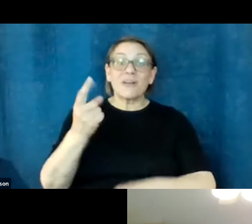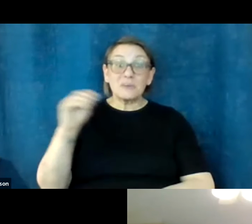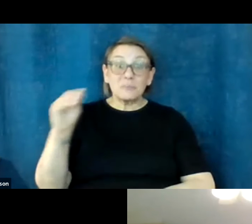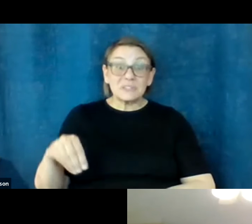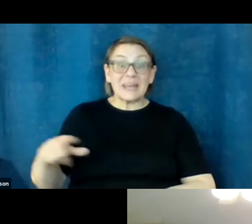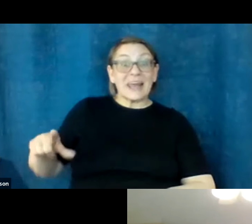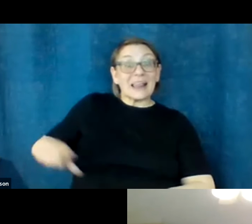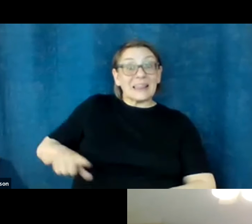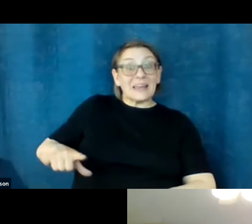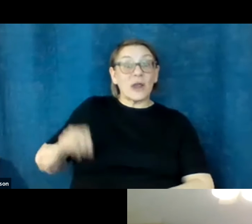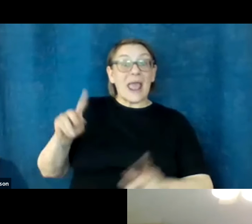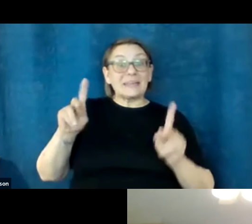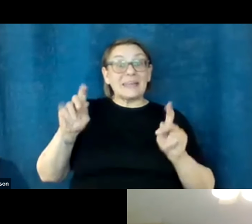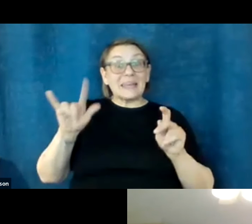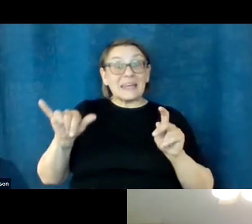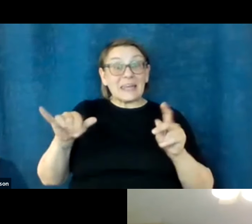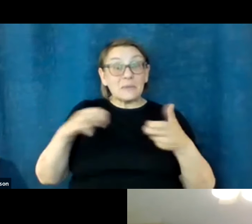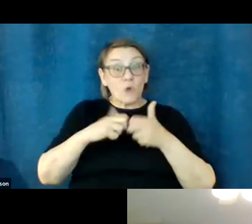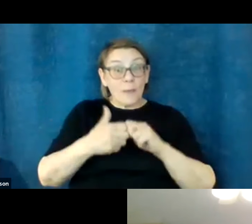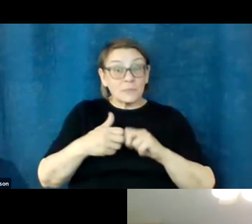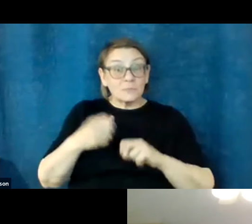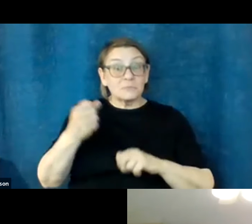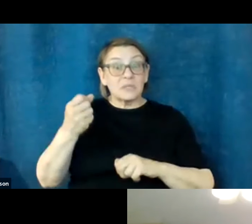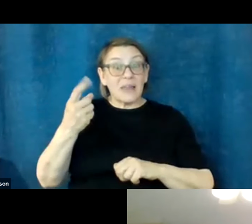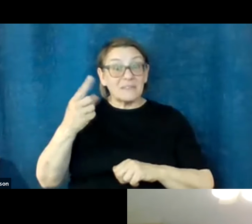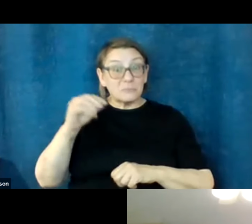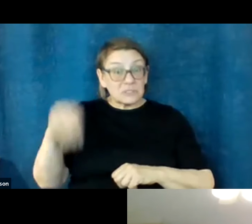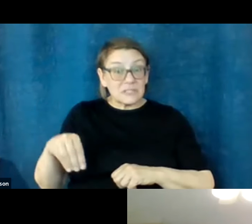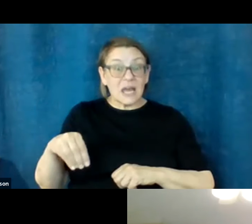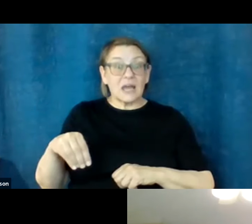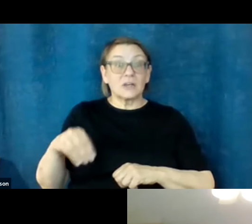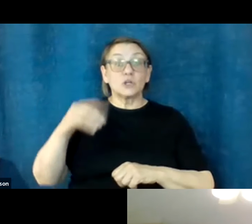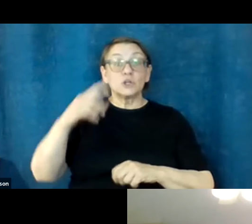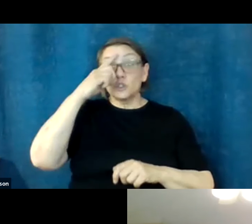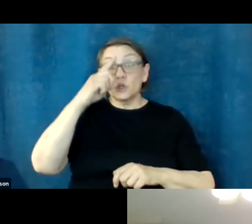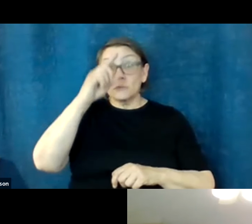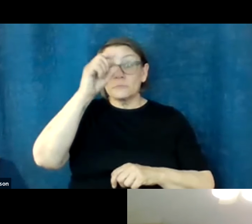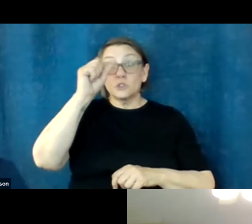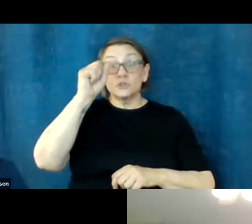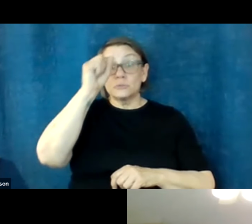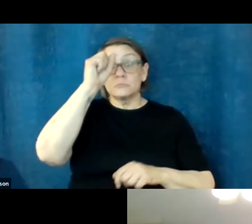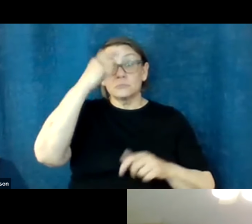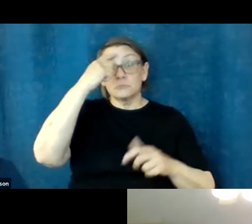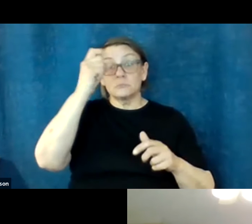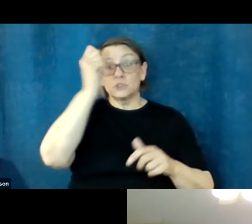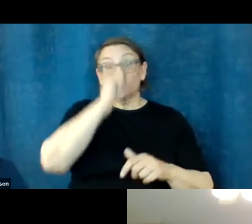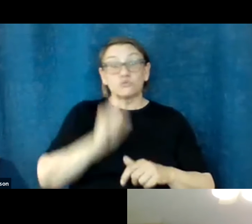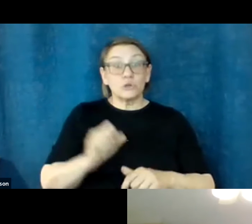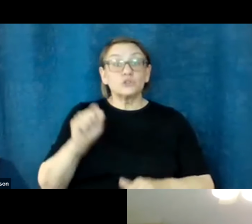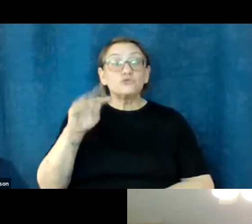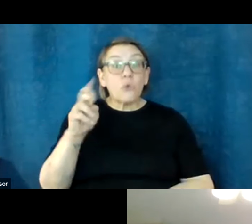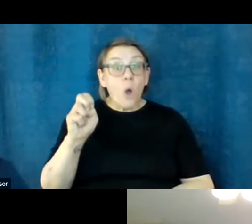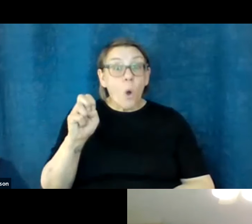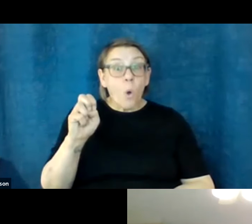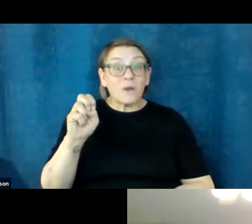problems, 11%, heart condition, 7%, stroke, 6%, and COVID-19,